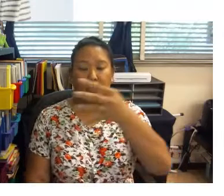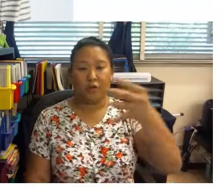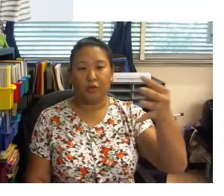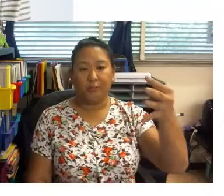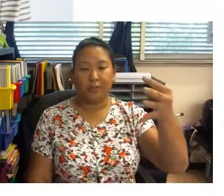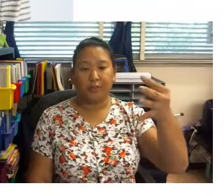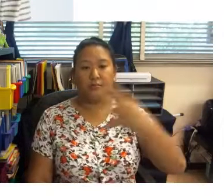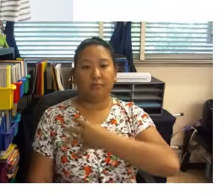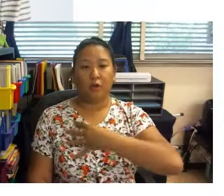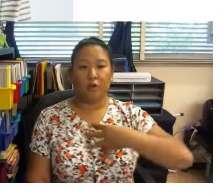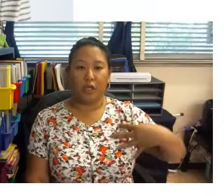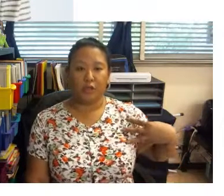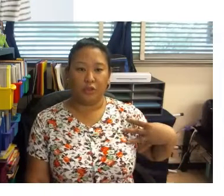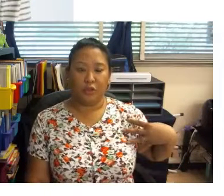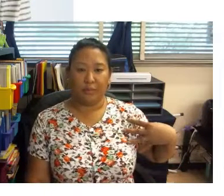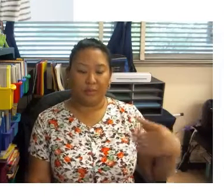horizontal stripes,